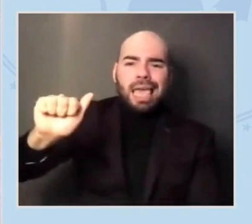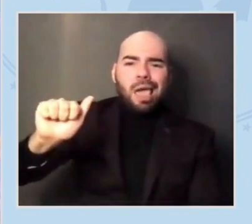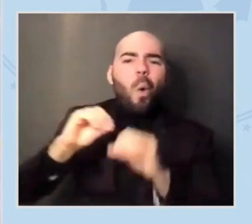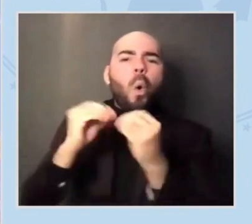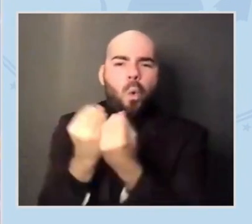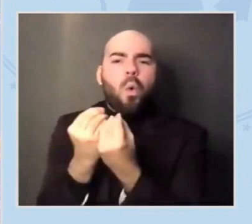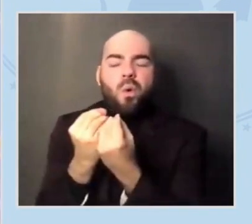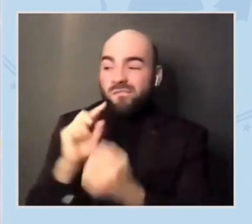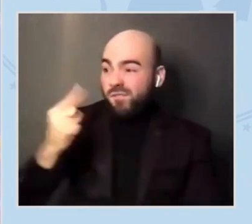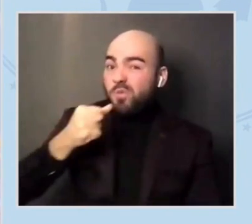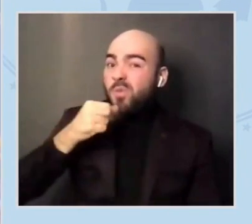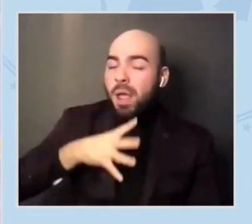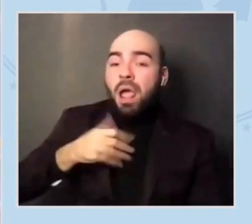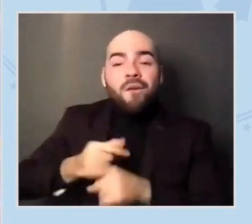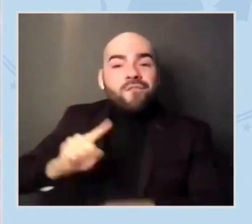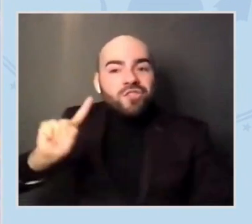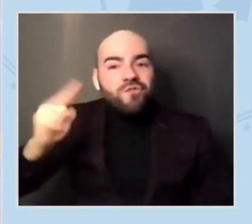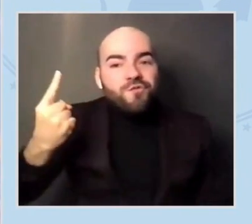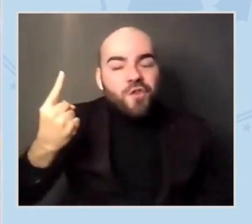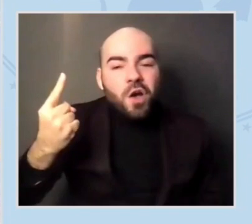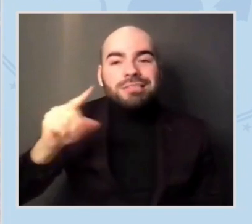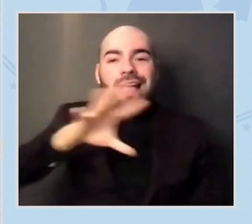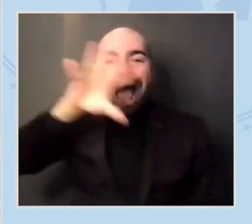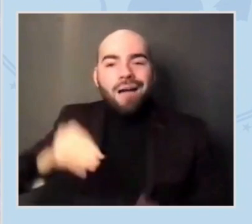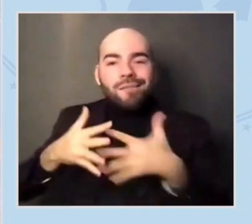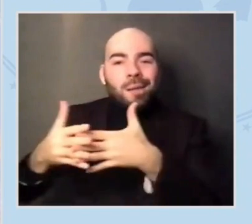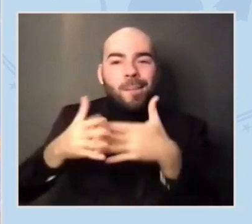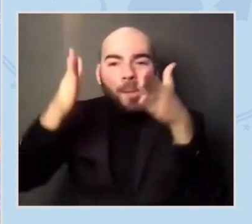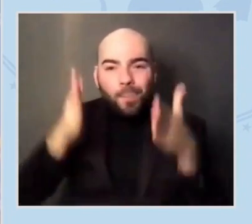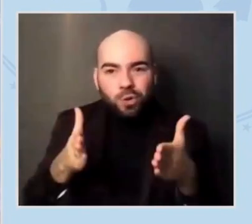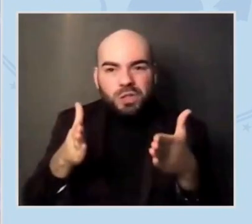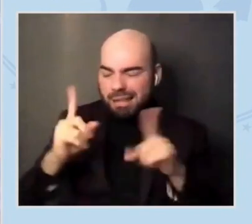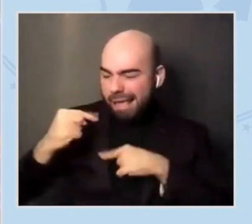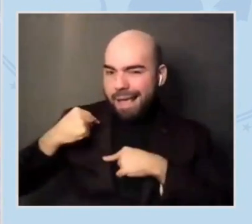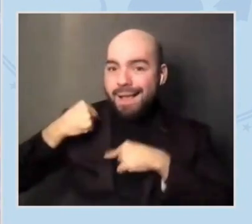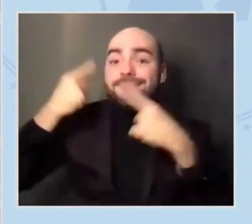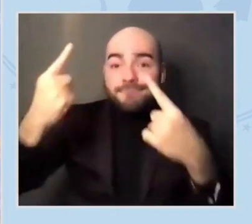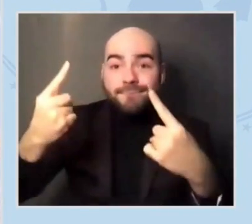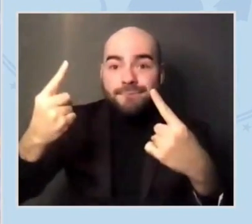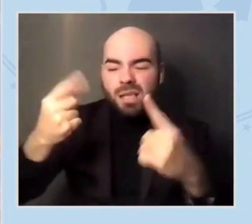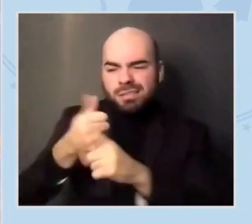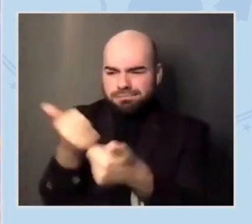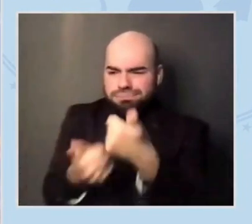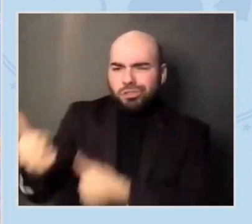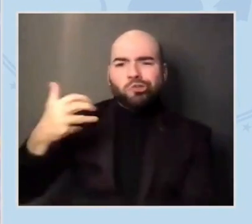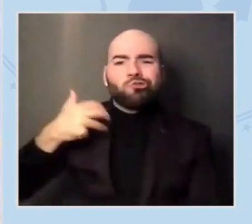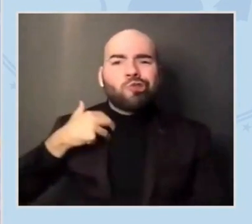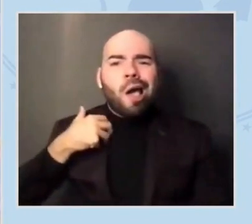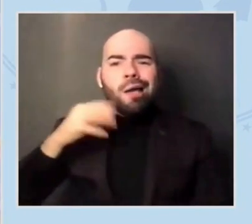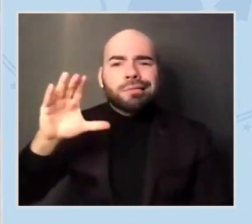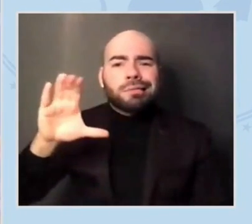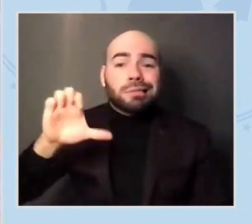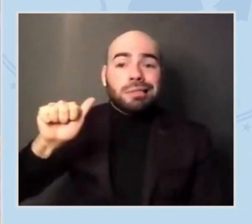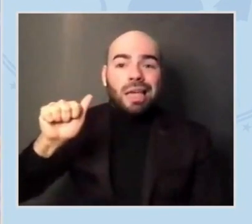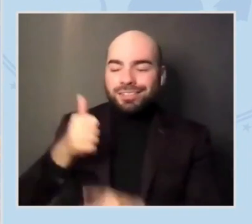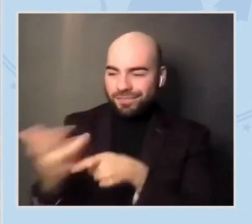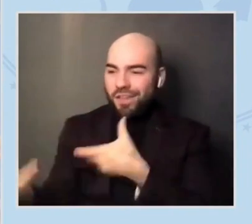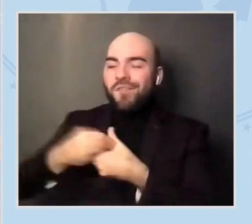first African-American ever to hold that post. And as CEA chair, she'll serve as a member of my cabinet as